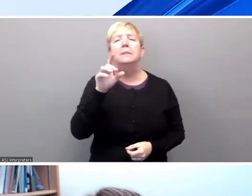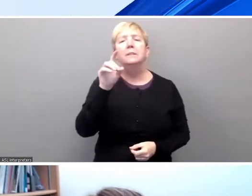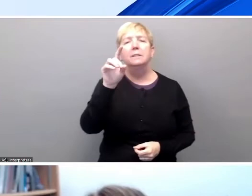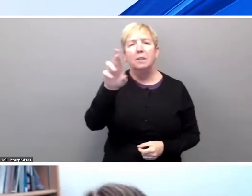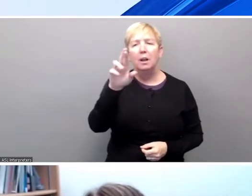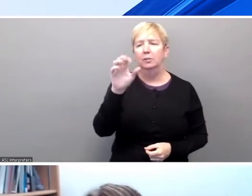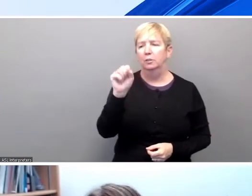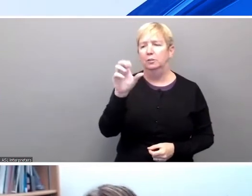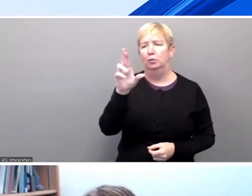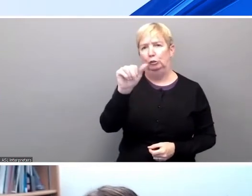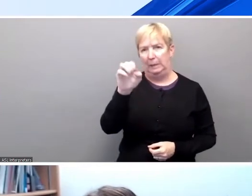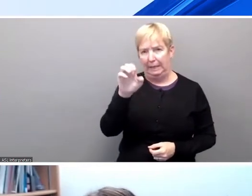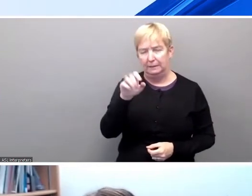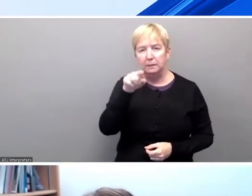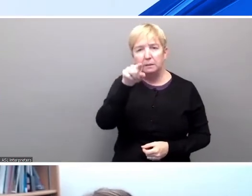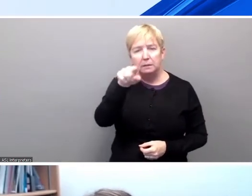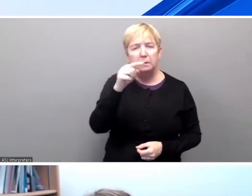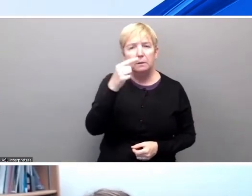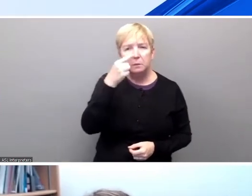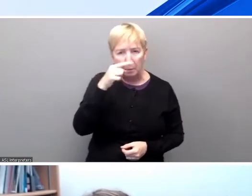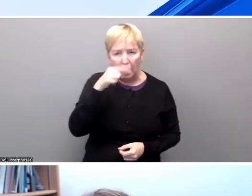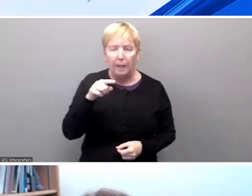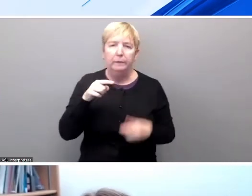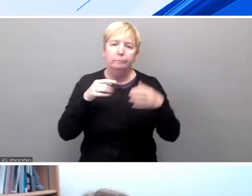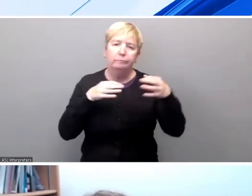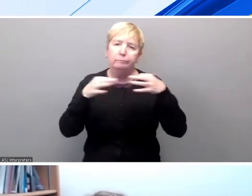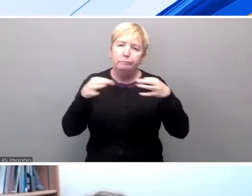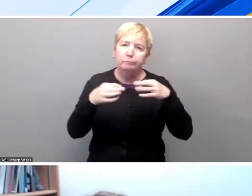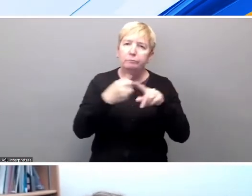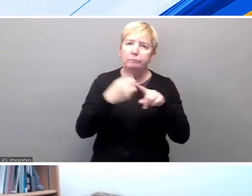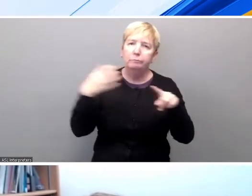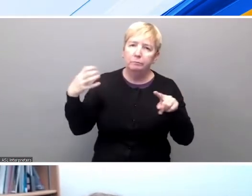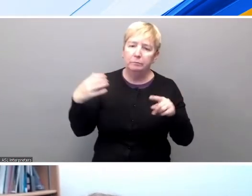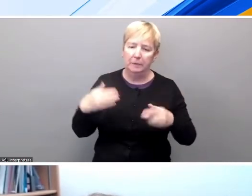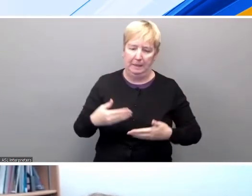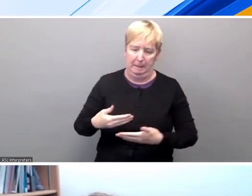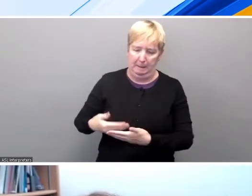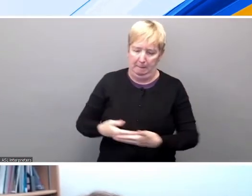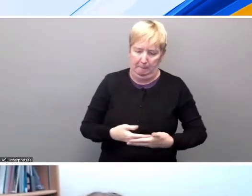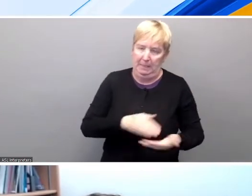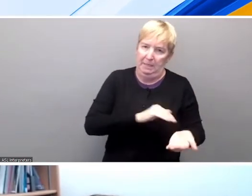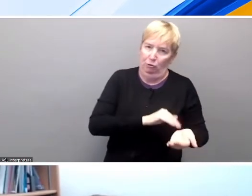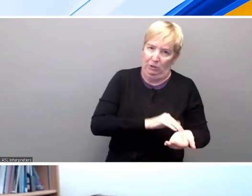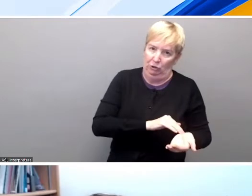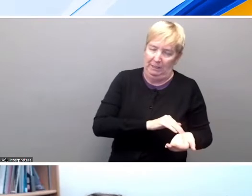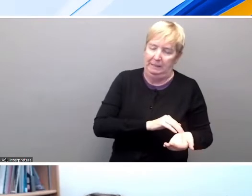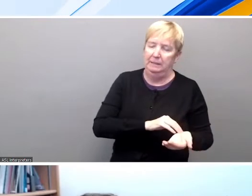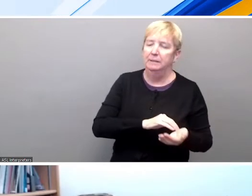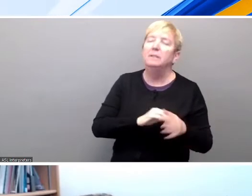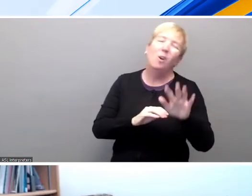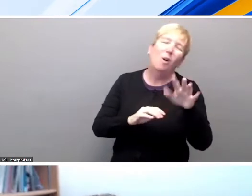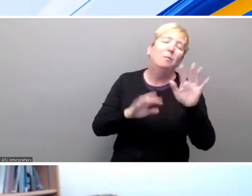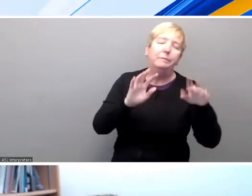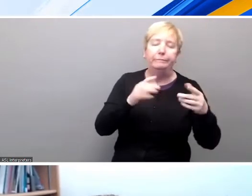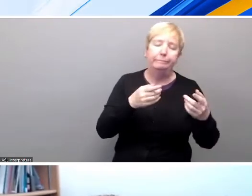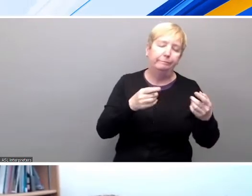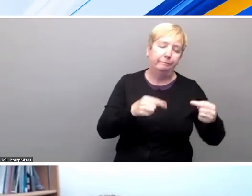could elaborate a little bit more on the pediatricians. I had spoken anecdotally